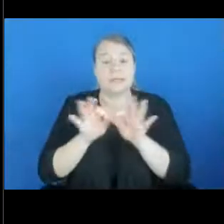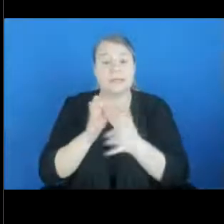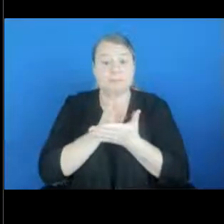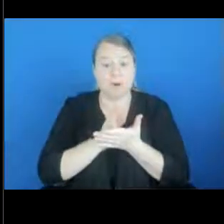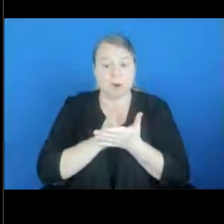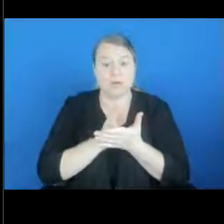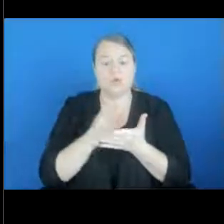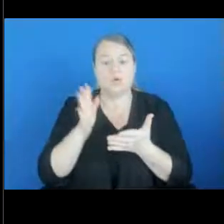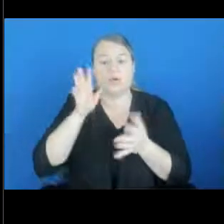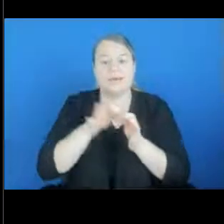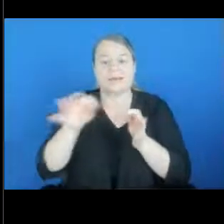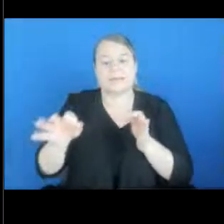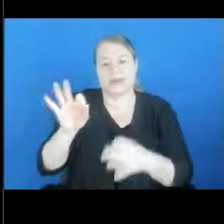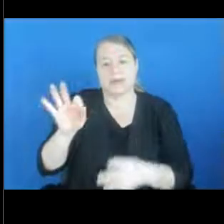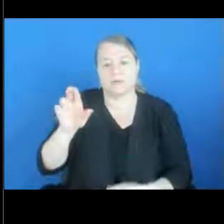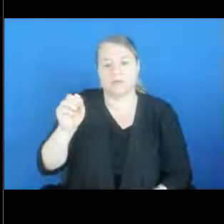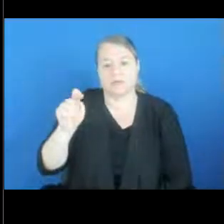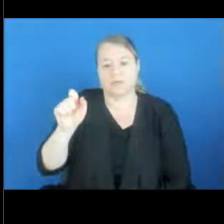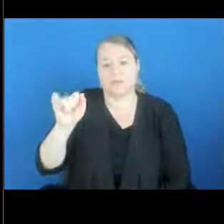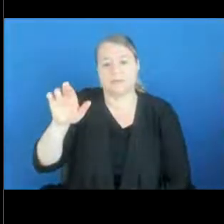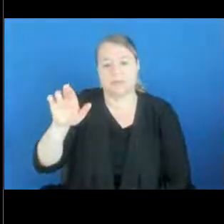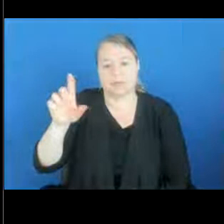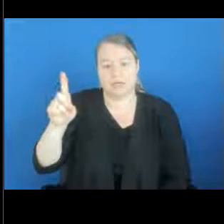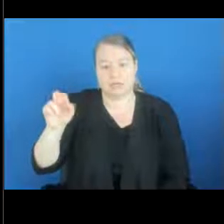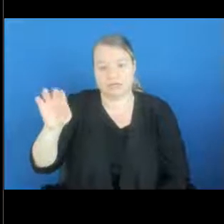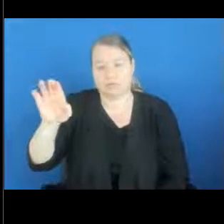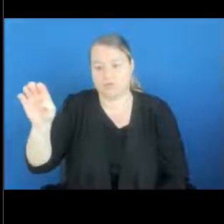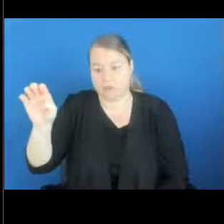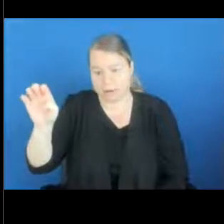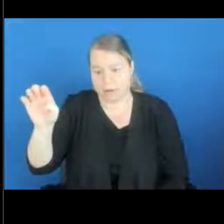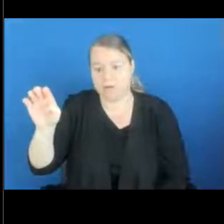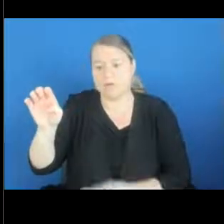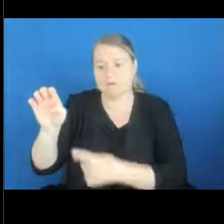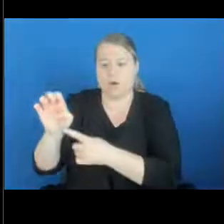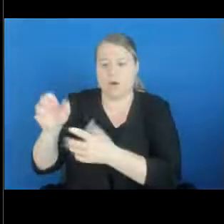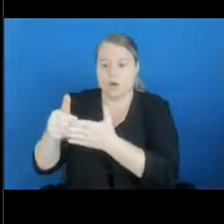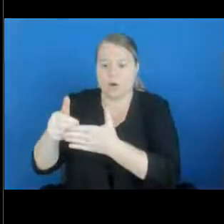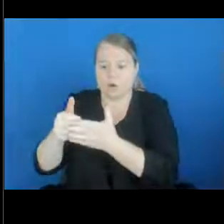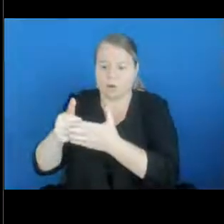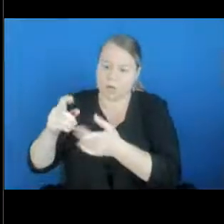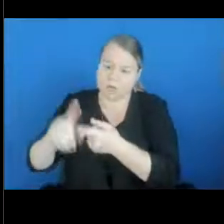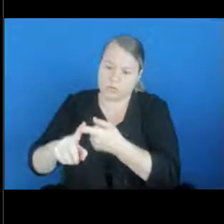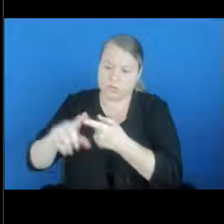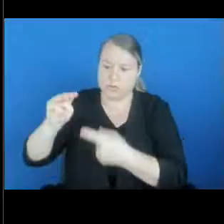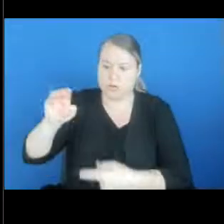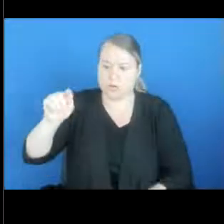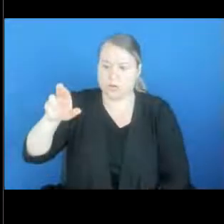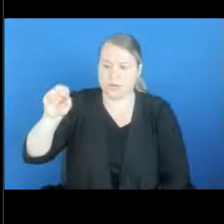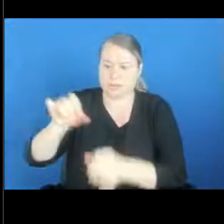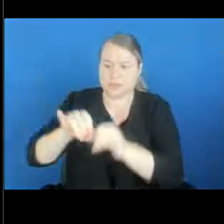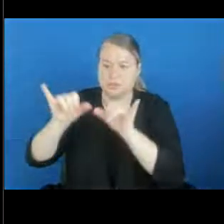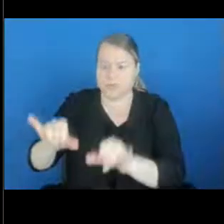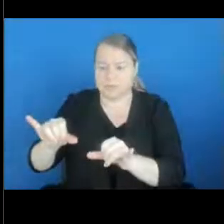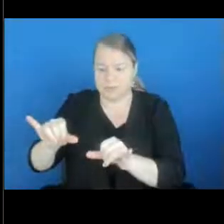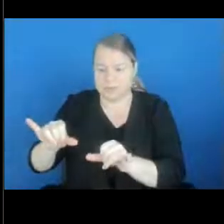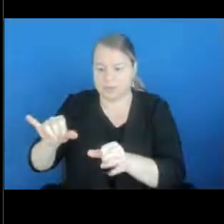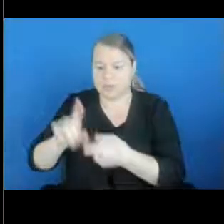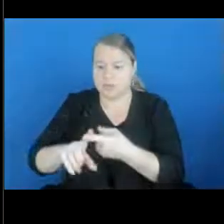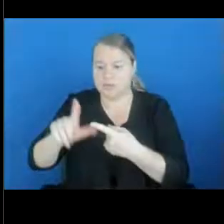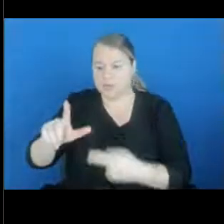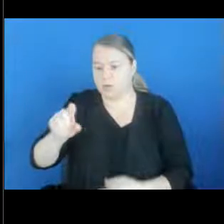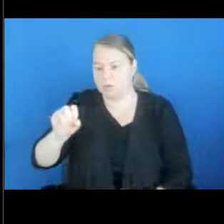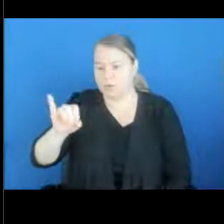Frontier Drive from its current terminus at the Franconia-Springfield Metro station to the north to Loisdale Road to the